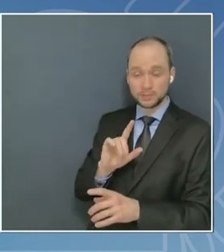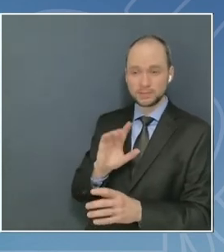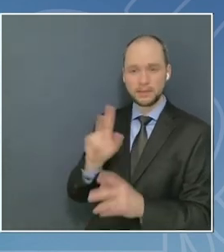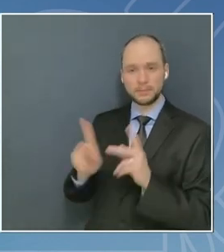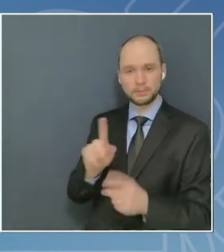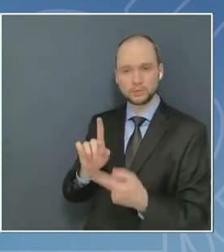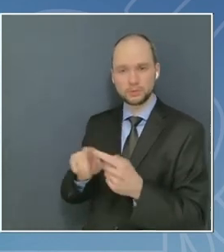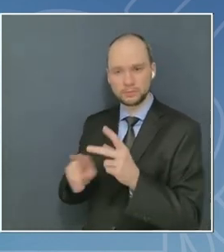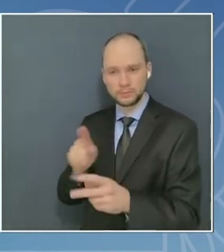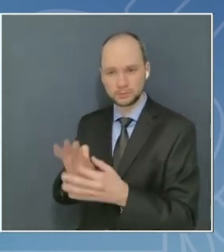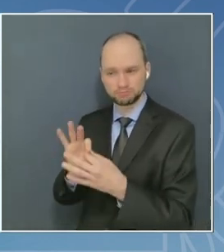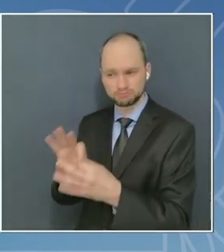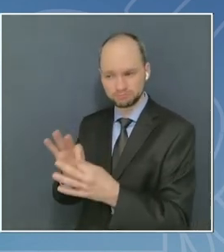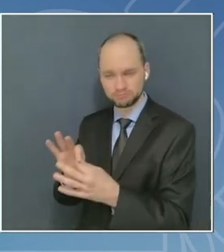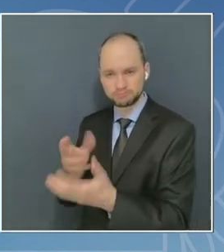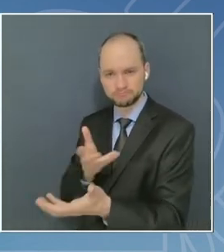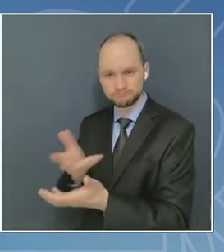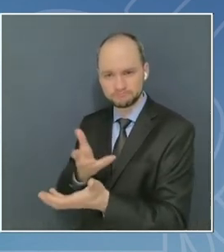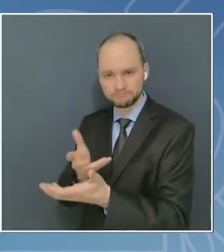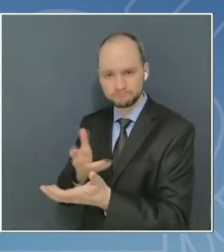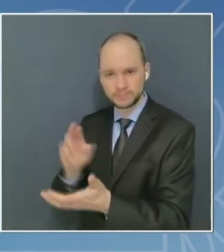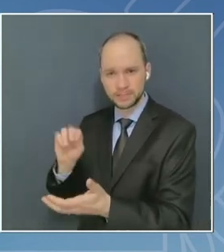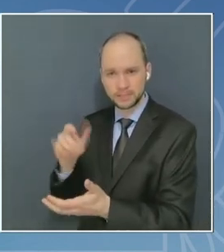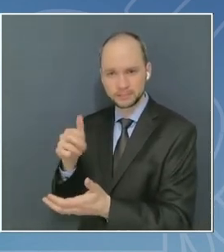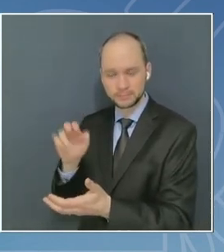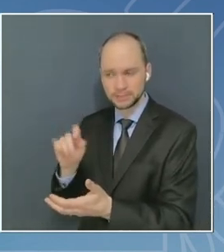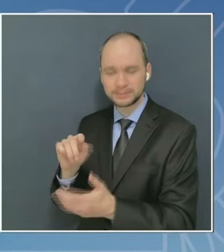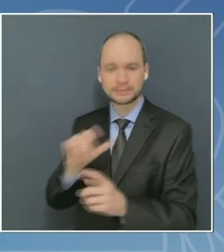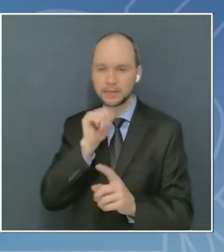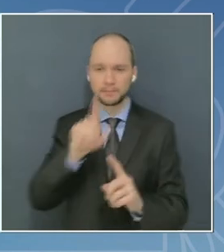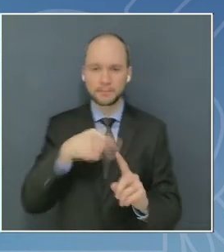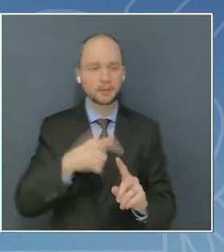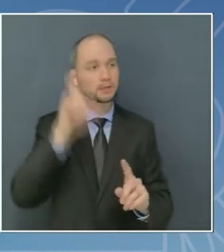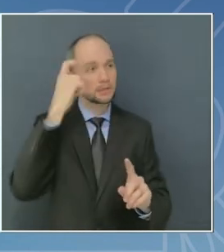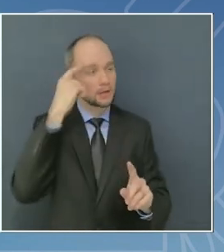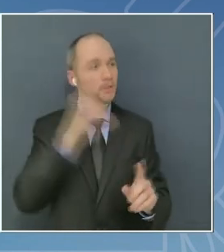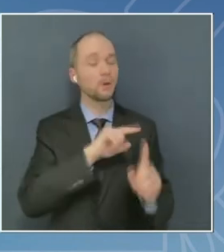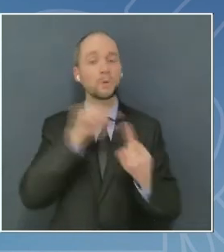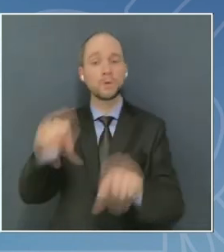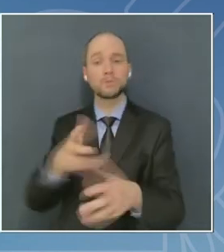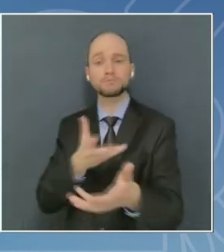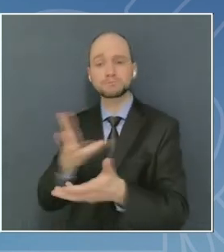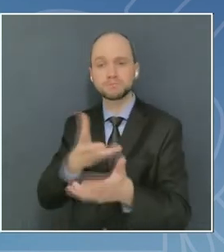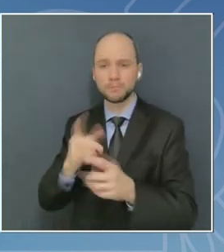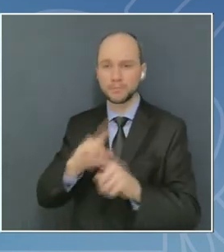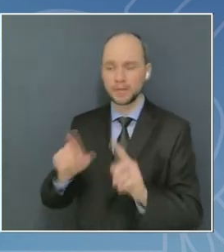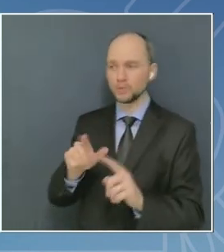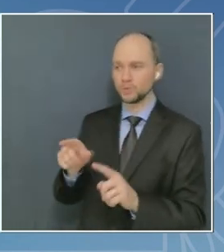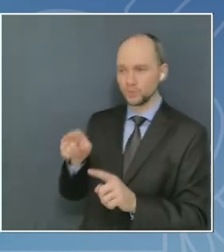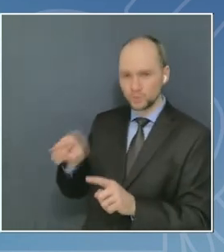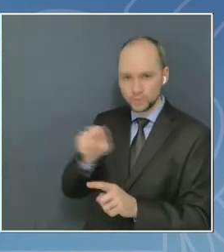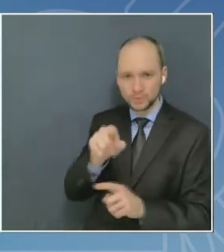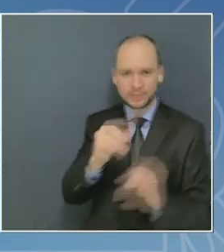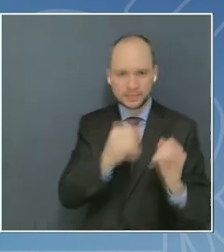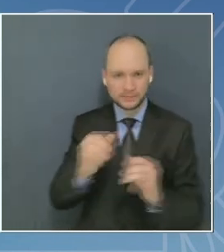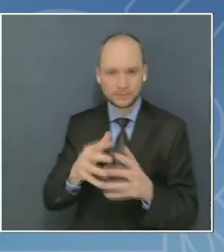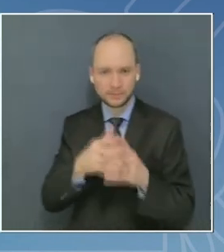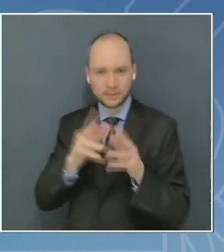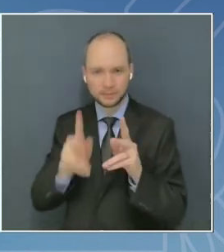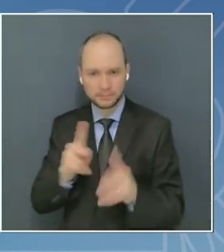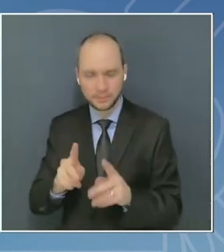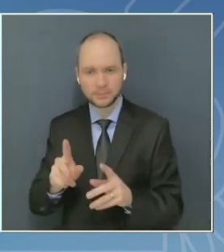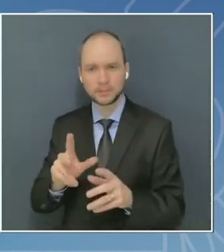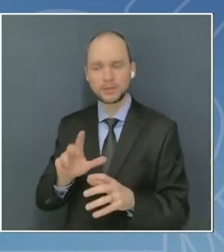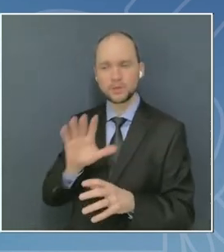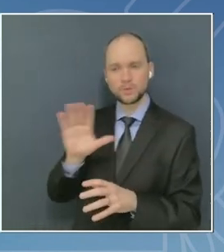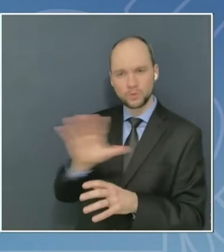what governments are doing for young people overseas, but what Americans like yourselves are doing. So thank you for sharing that. Our